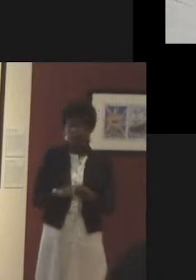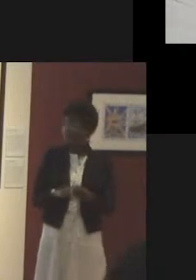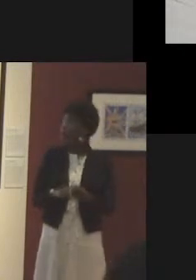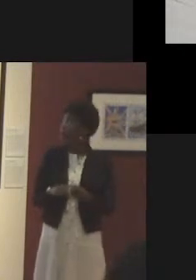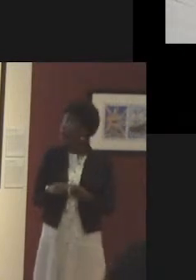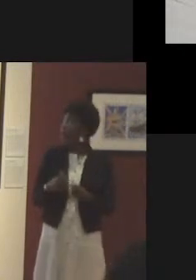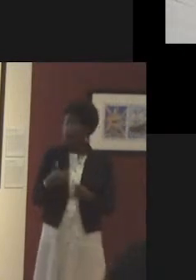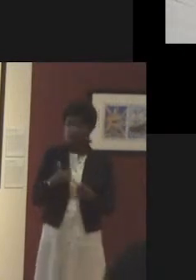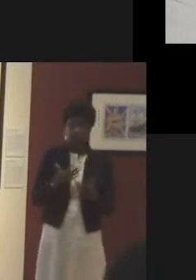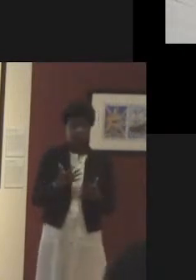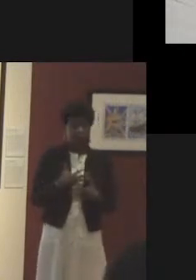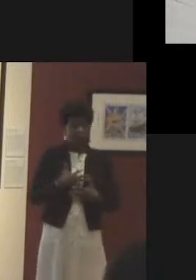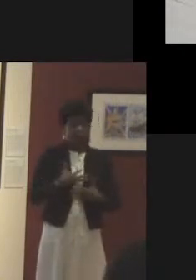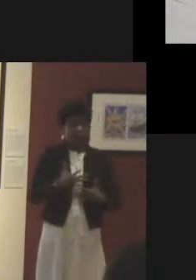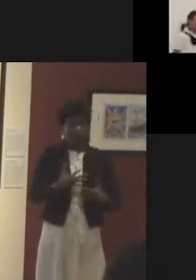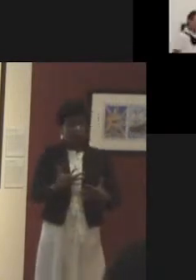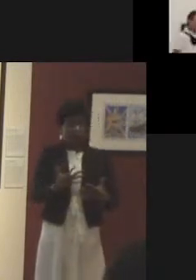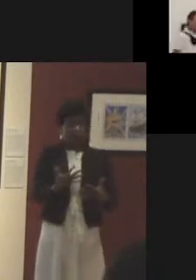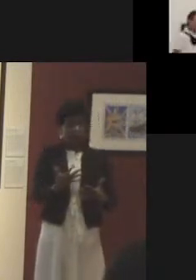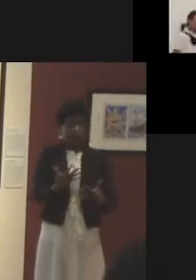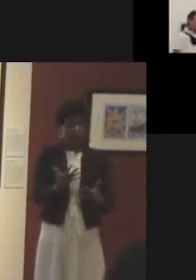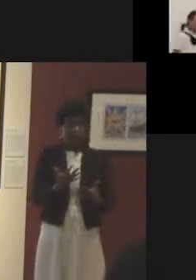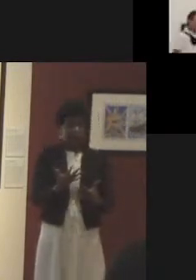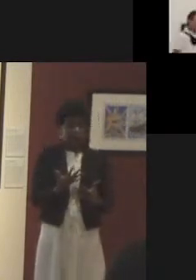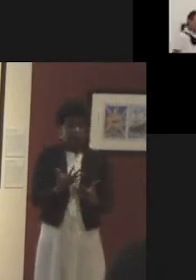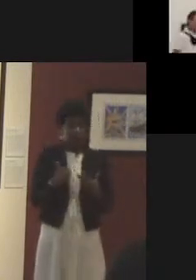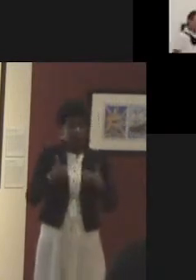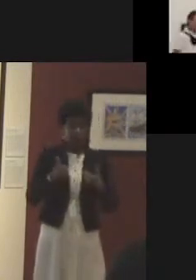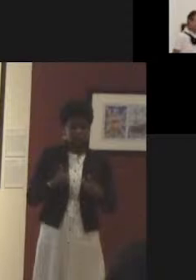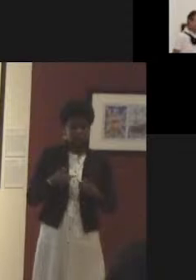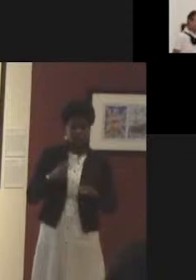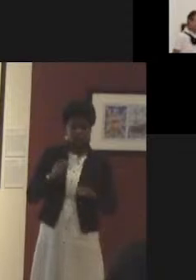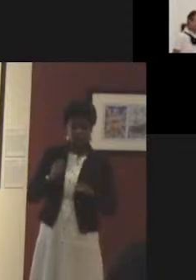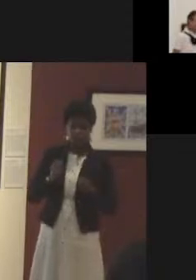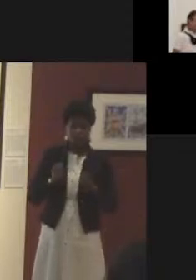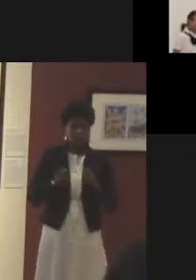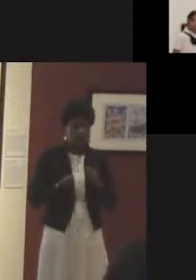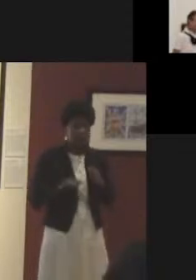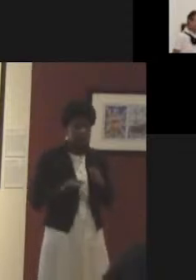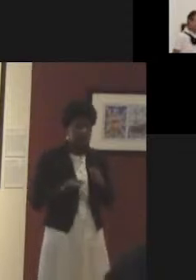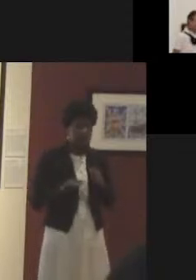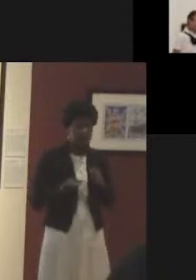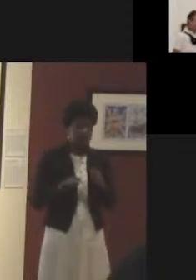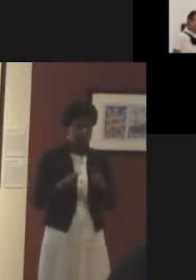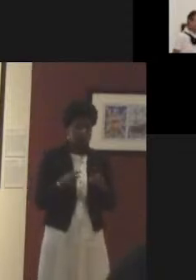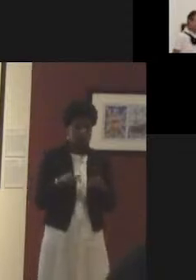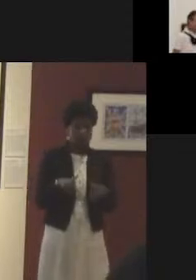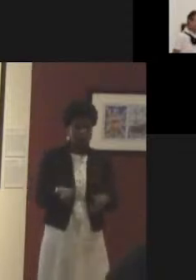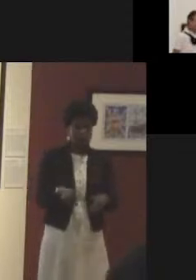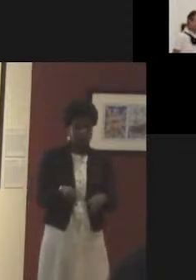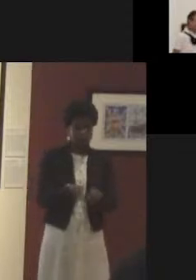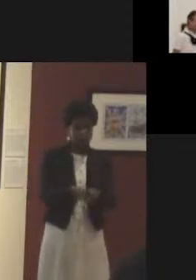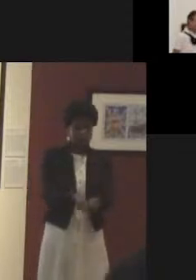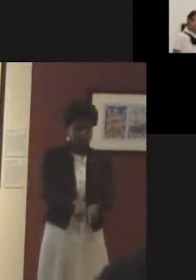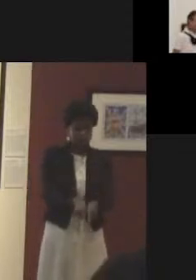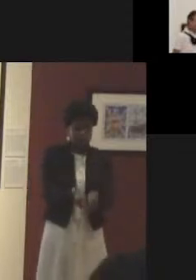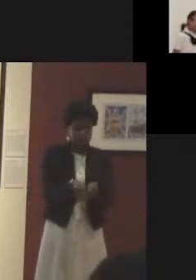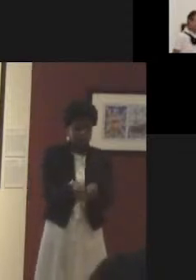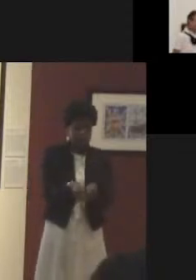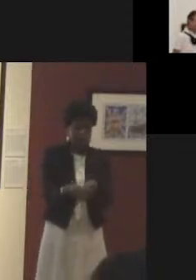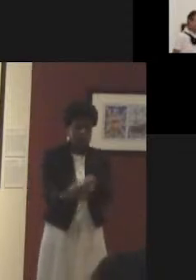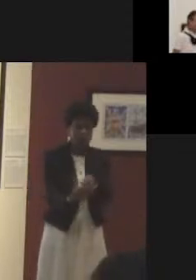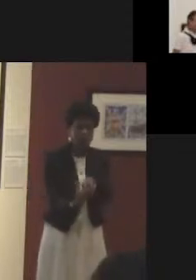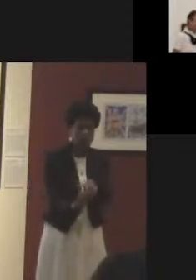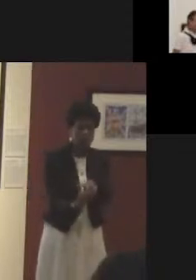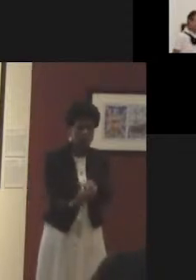brief exhale, Pindar then repositions himself so that he holds his knees, right, in this slightly curved